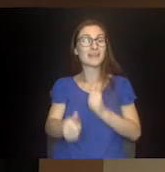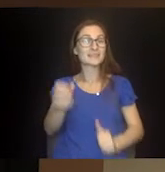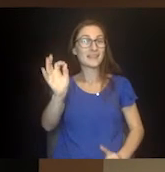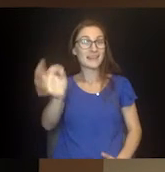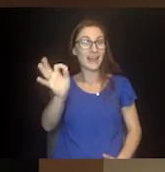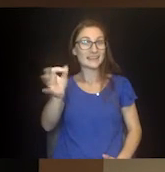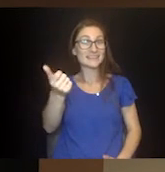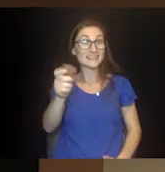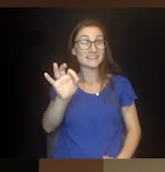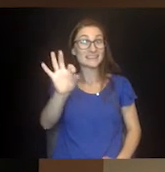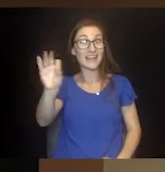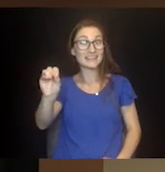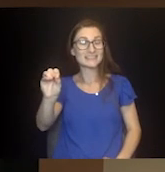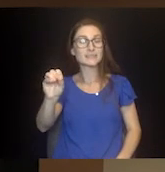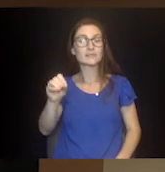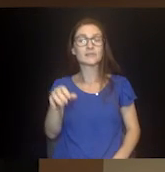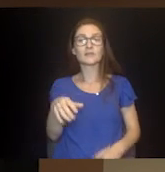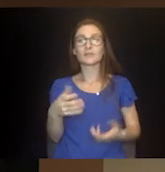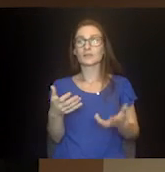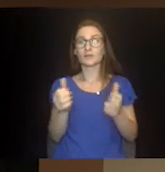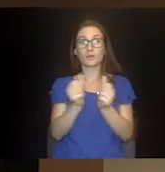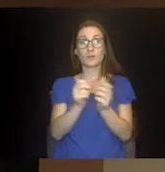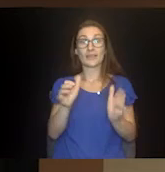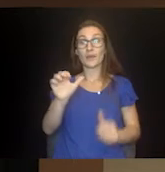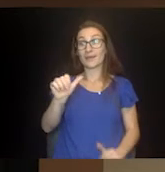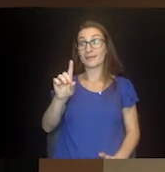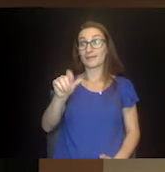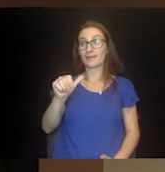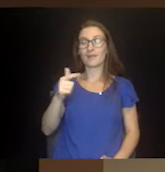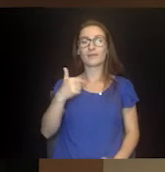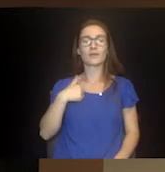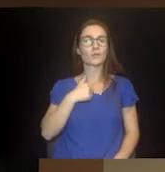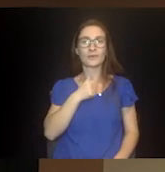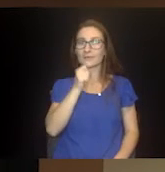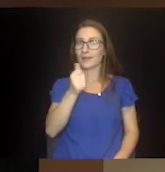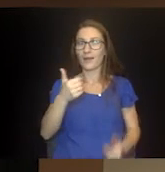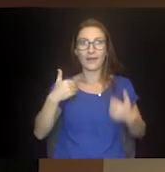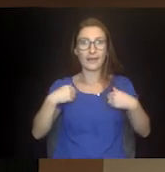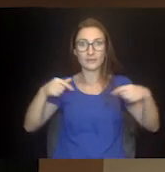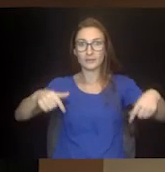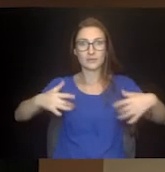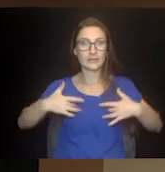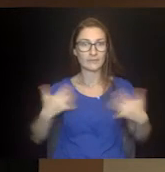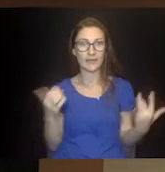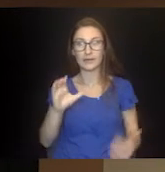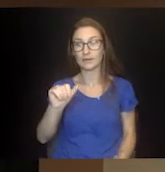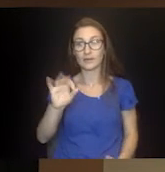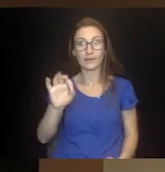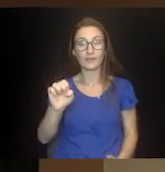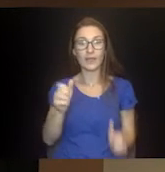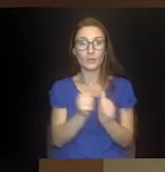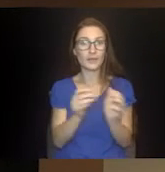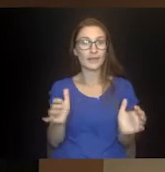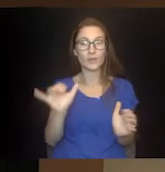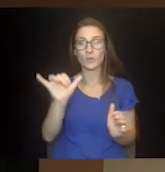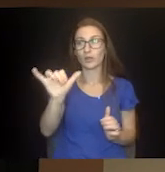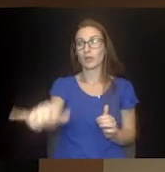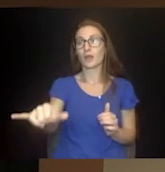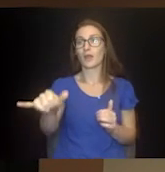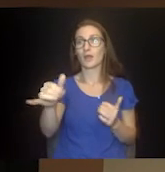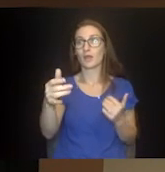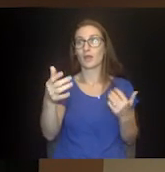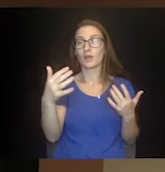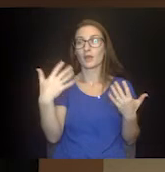in the 1990s. And without that, honestly, none of us would probably not even, have a cafe like this before,